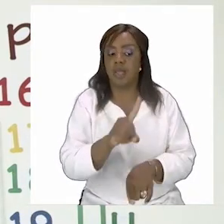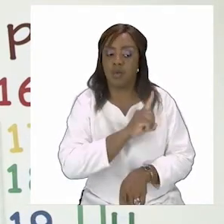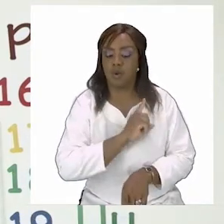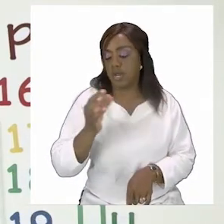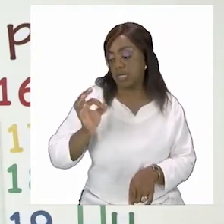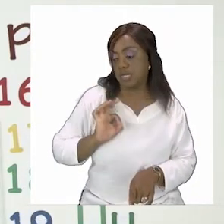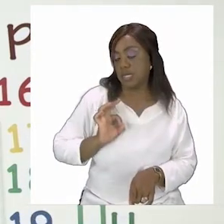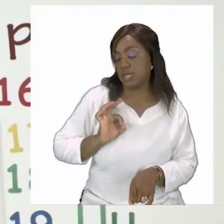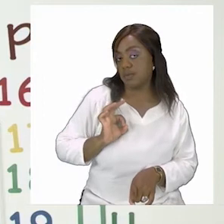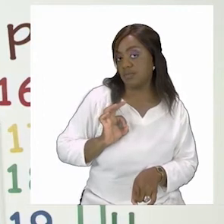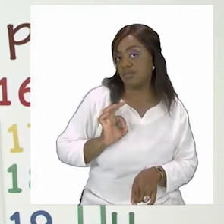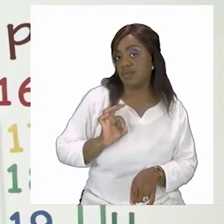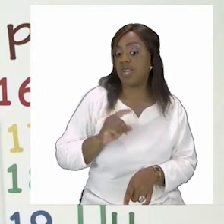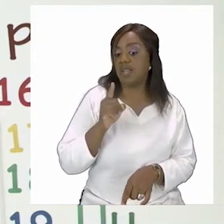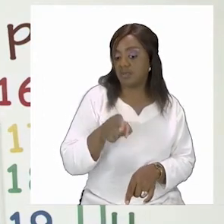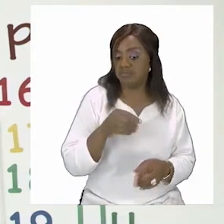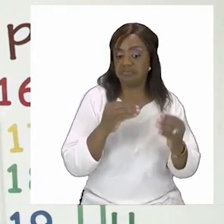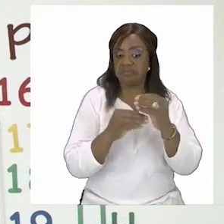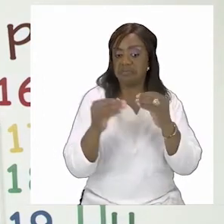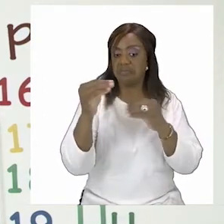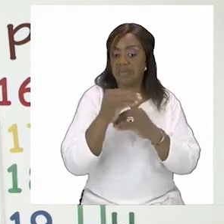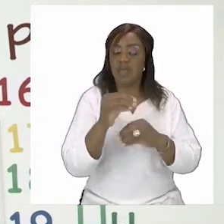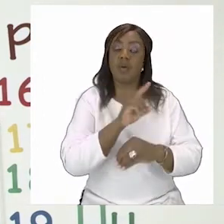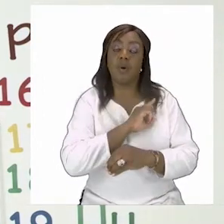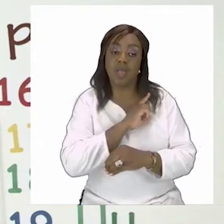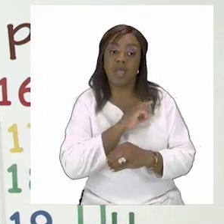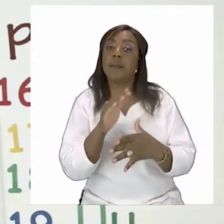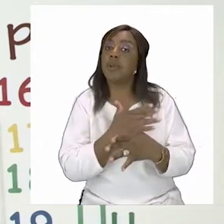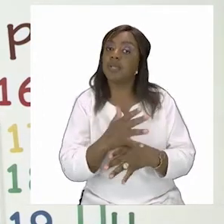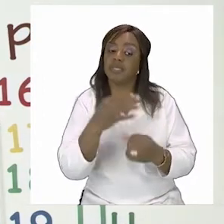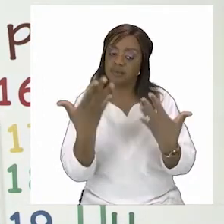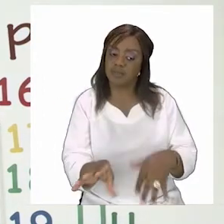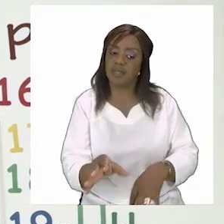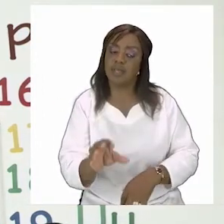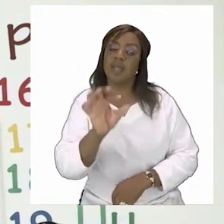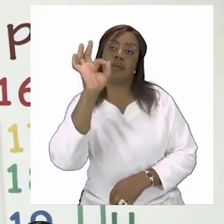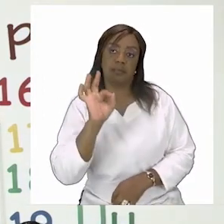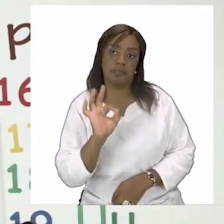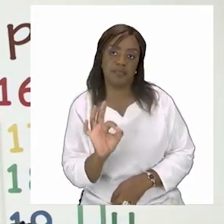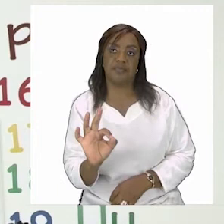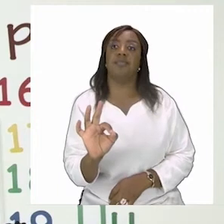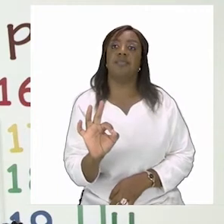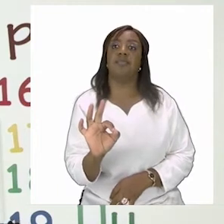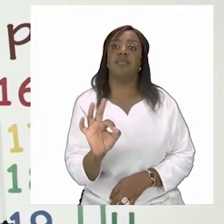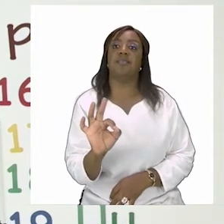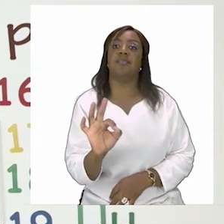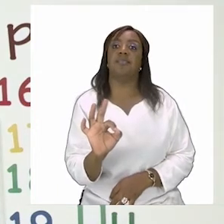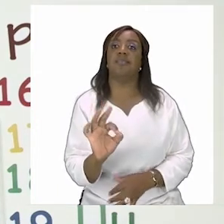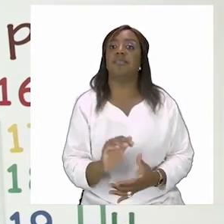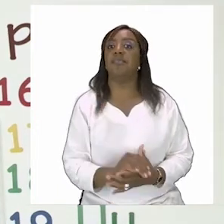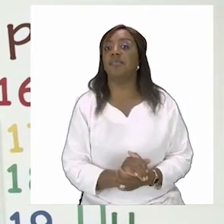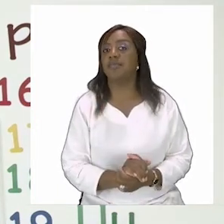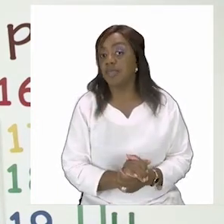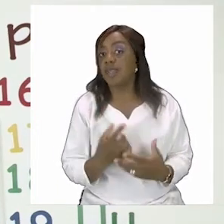19 is an odd number because it ends with a 9. So